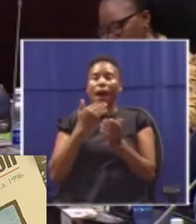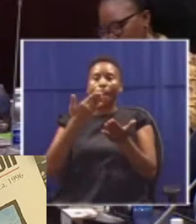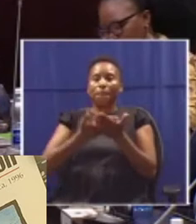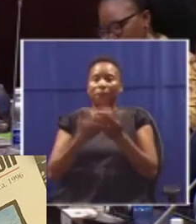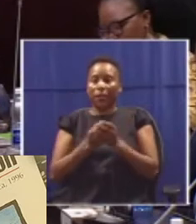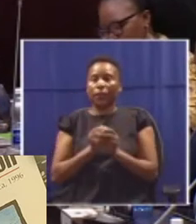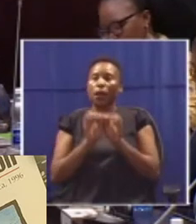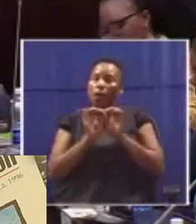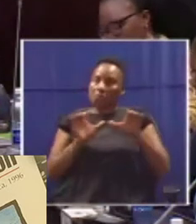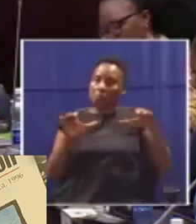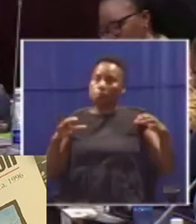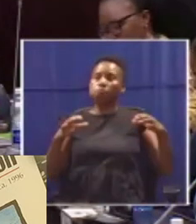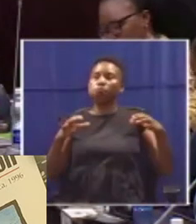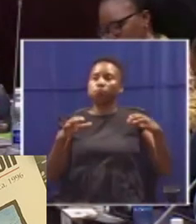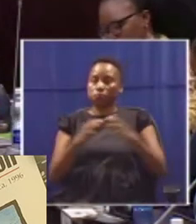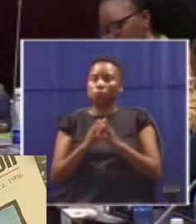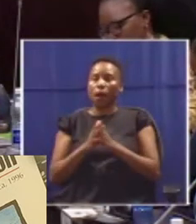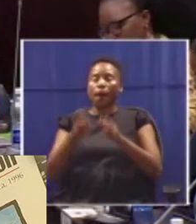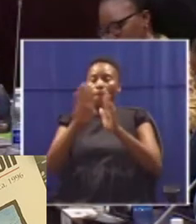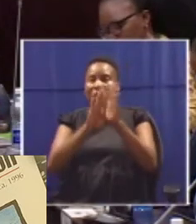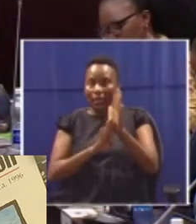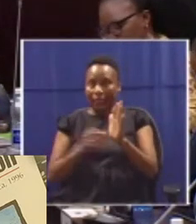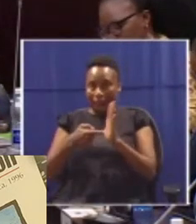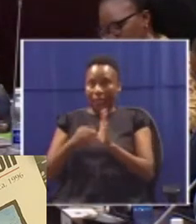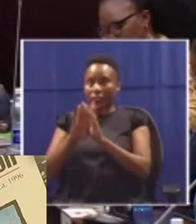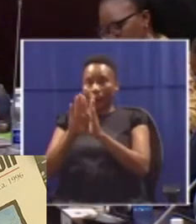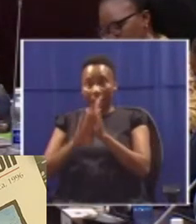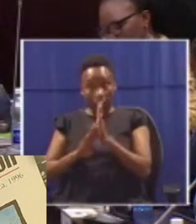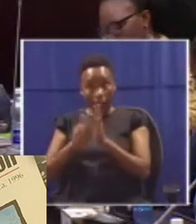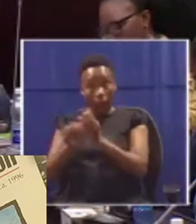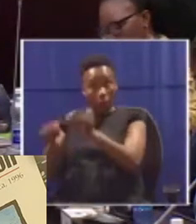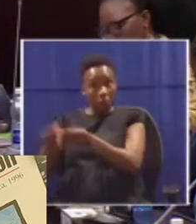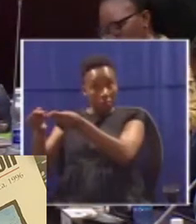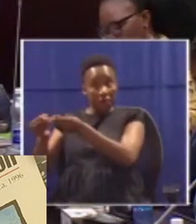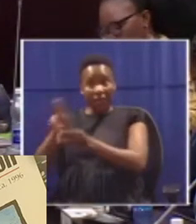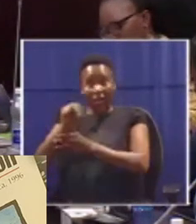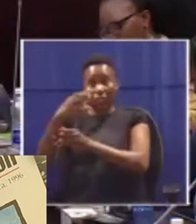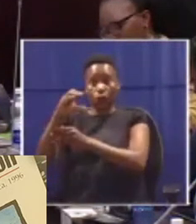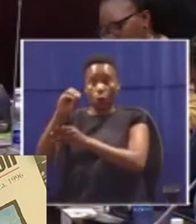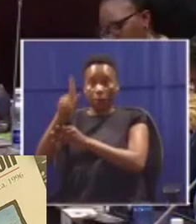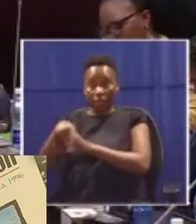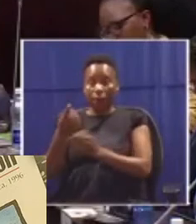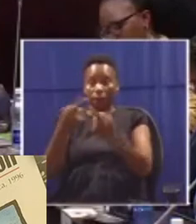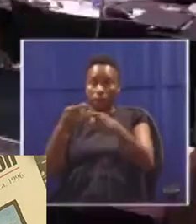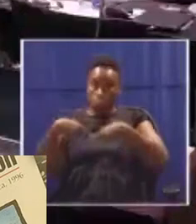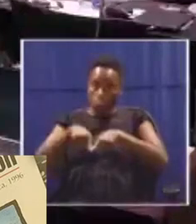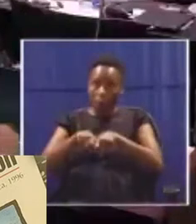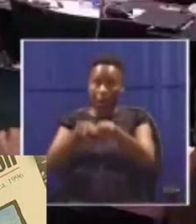Bill. Bill will be sent to the National Council of Provinces for concurrence.